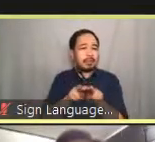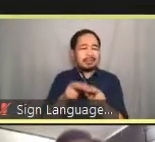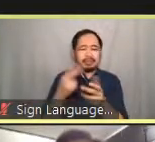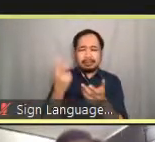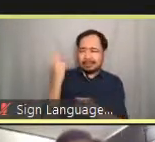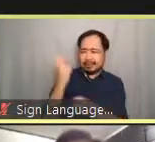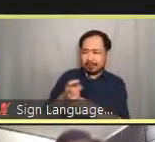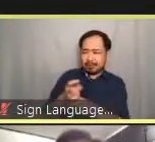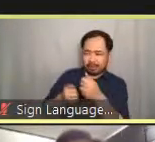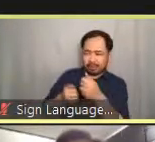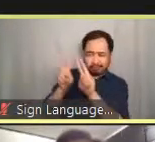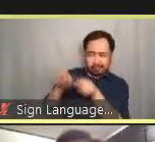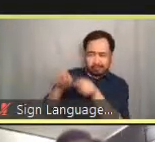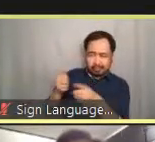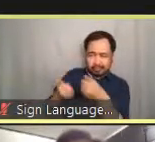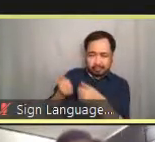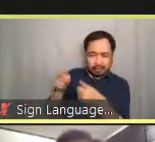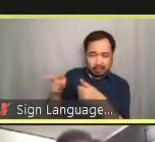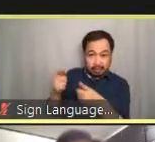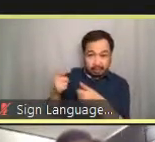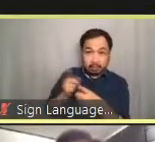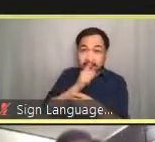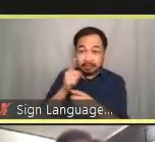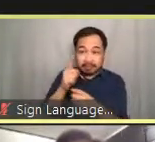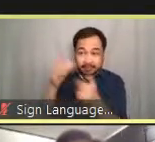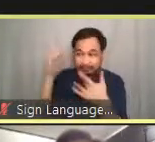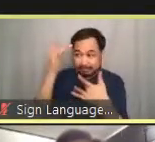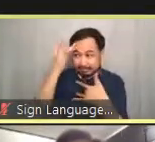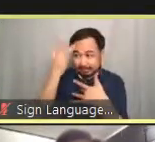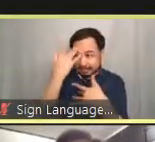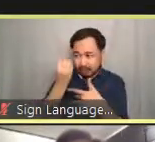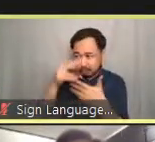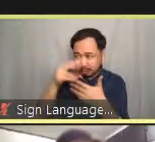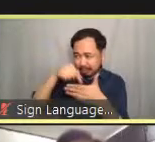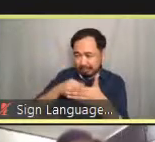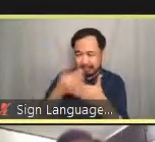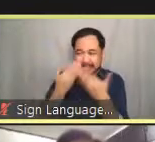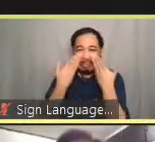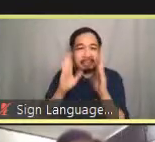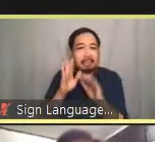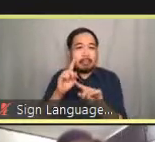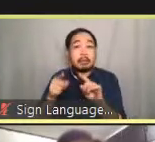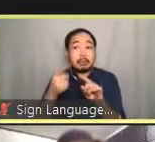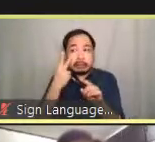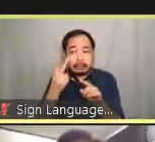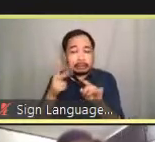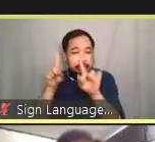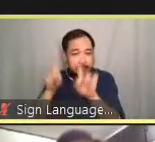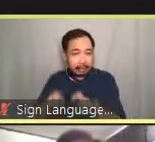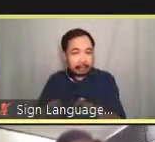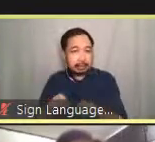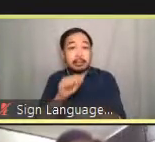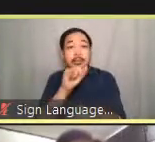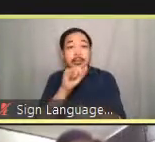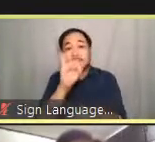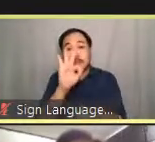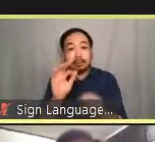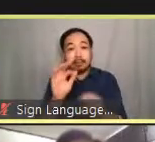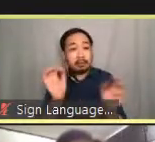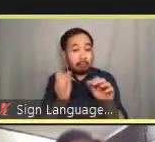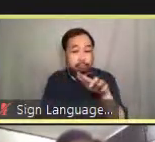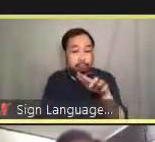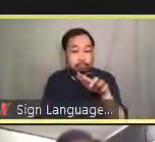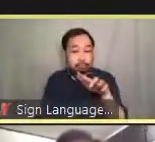sabihin kung infected hindi unless magpa-testing. So kung patik po